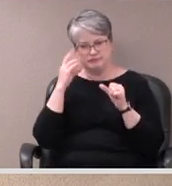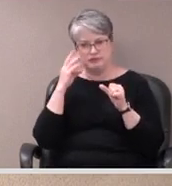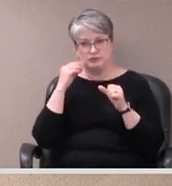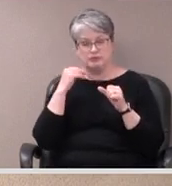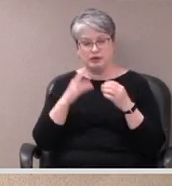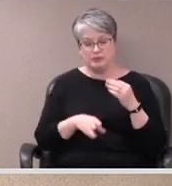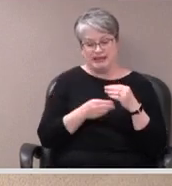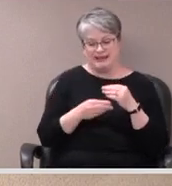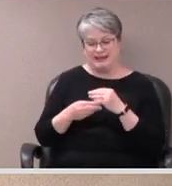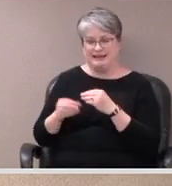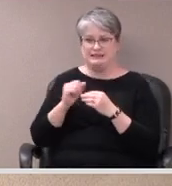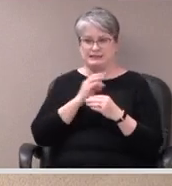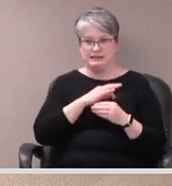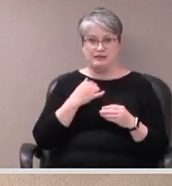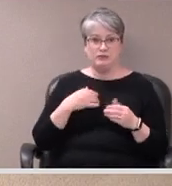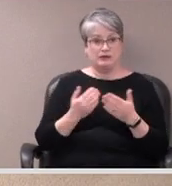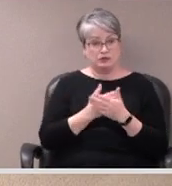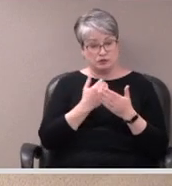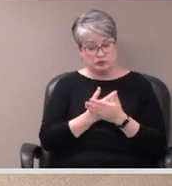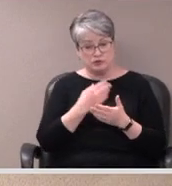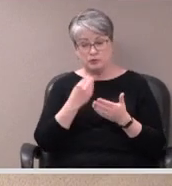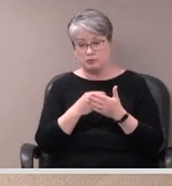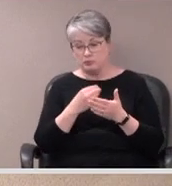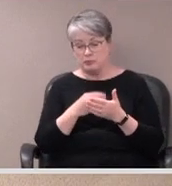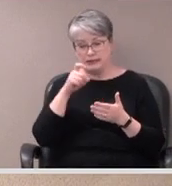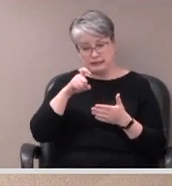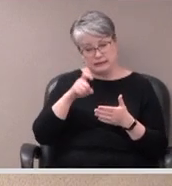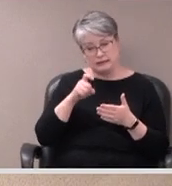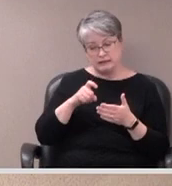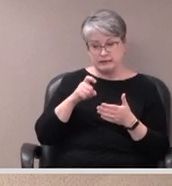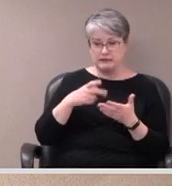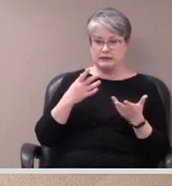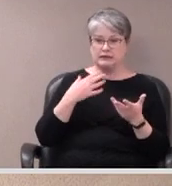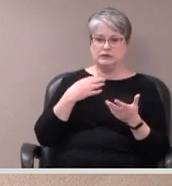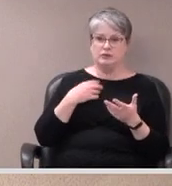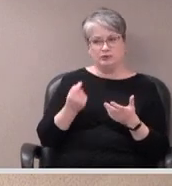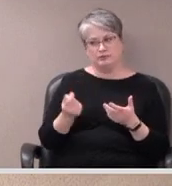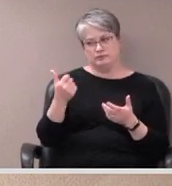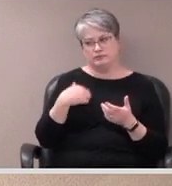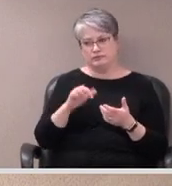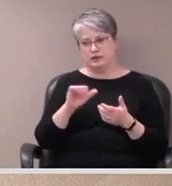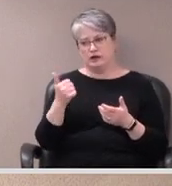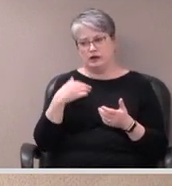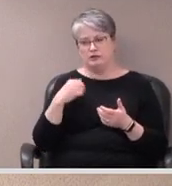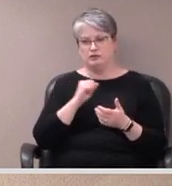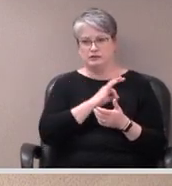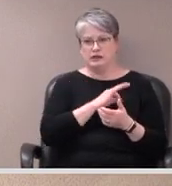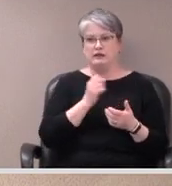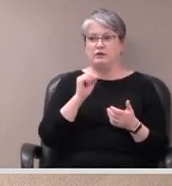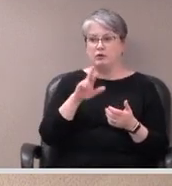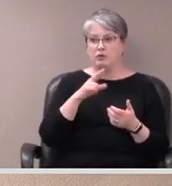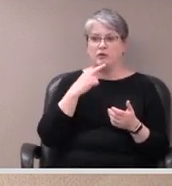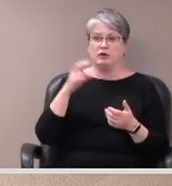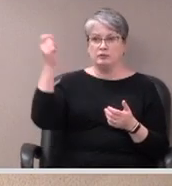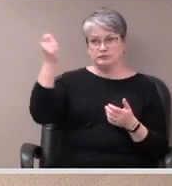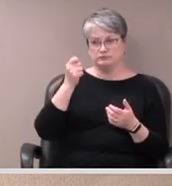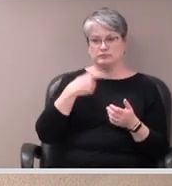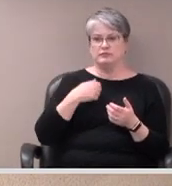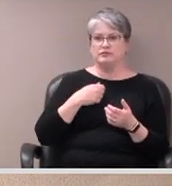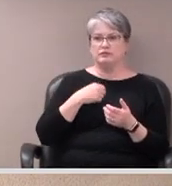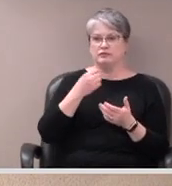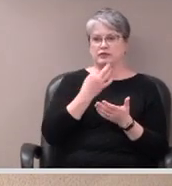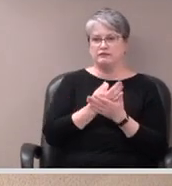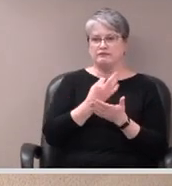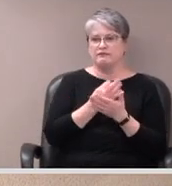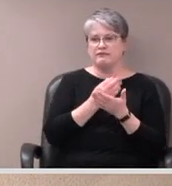staff, we have to either look for new revenue or eliminate other staffs, or we take it from the fund balance, as Mr. Brady